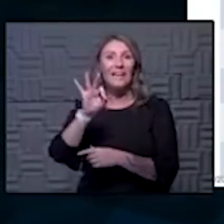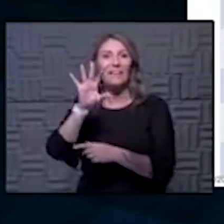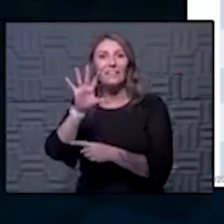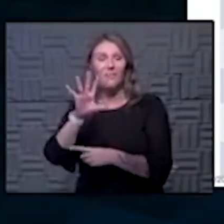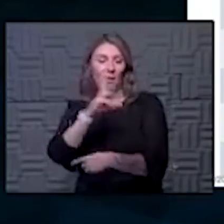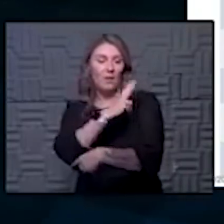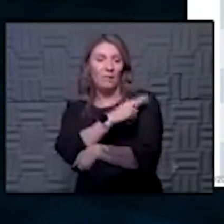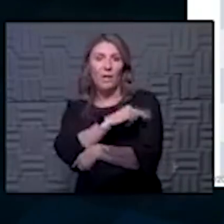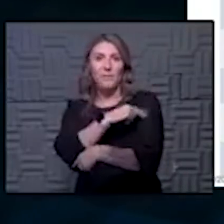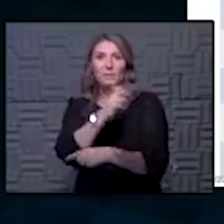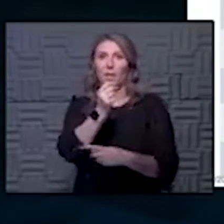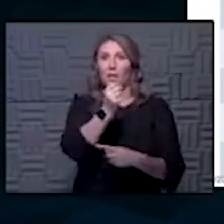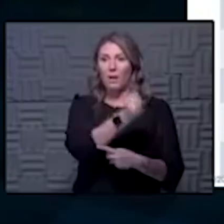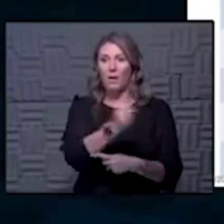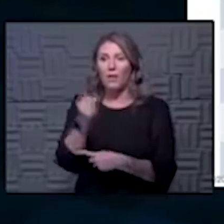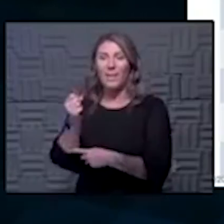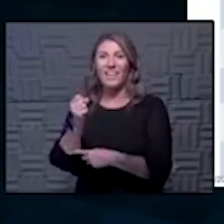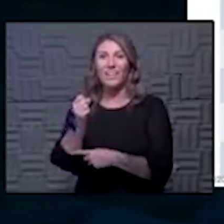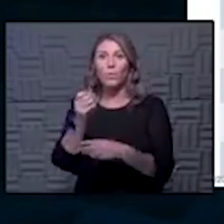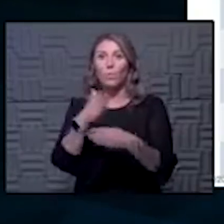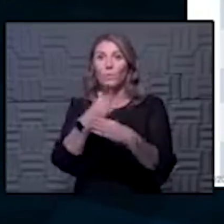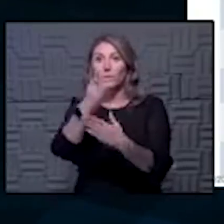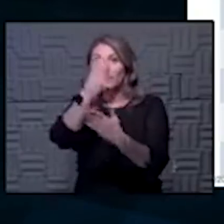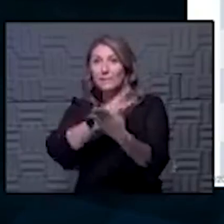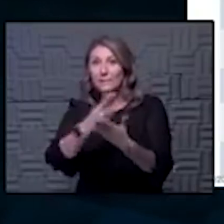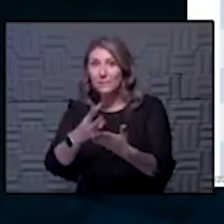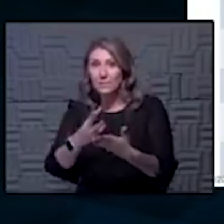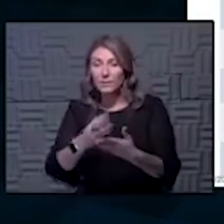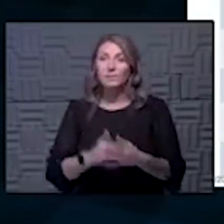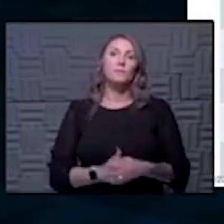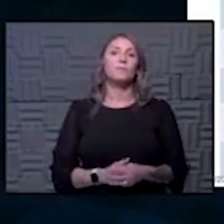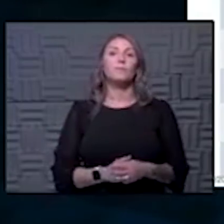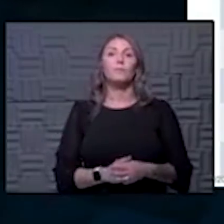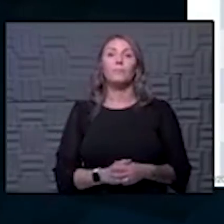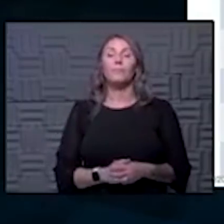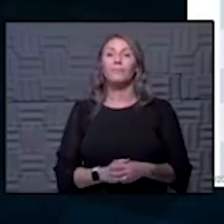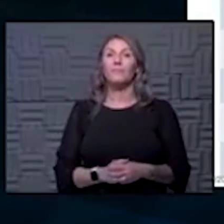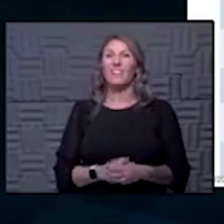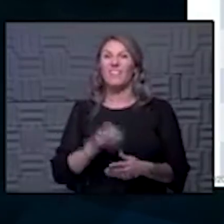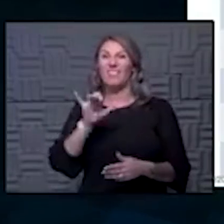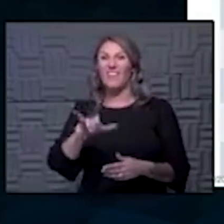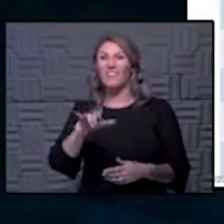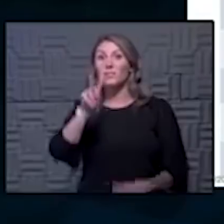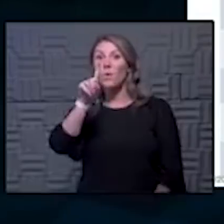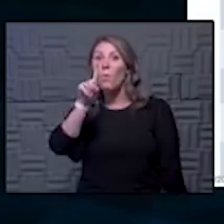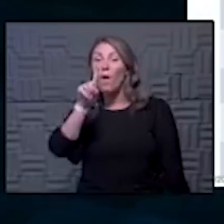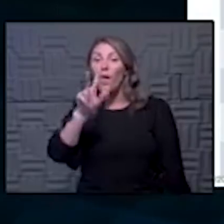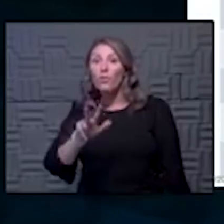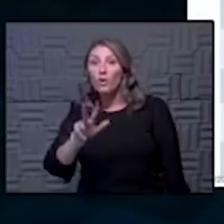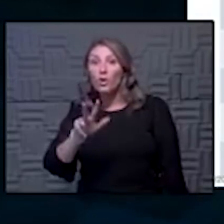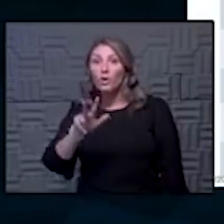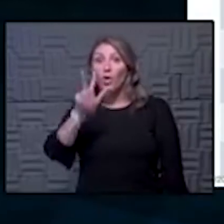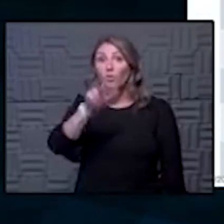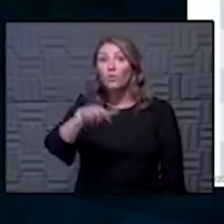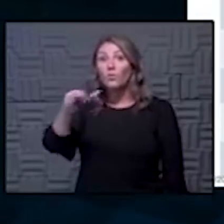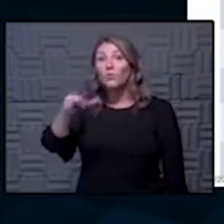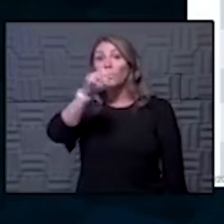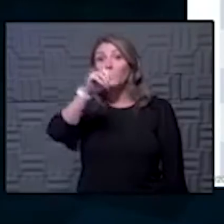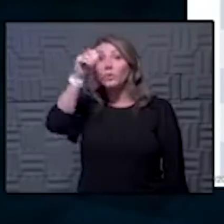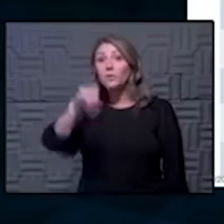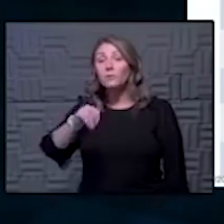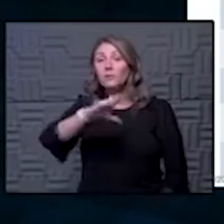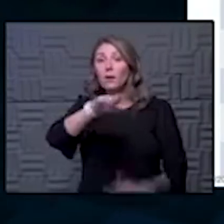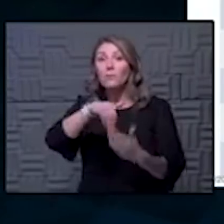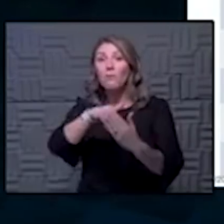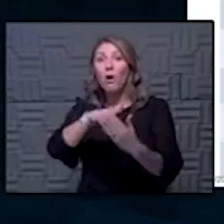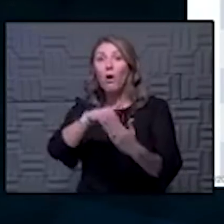395 hospitalizations in a 6-week period. That's actually a third, 33% of all of